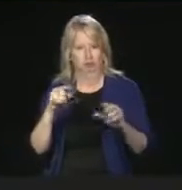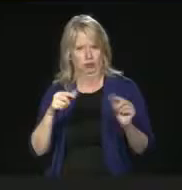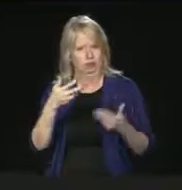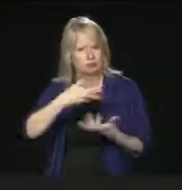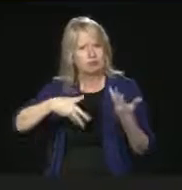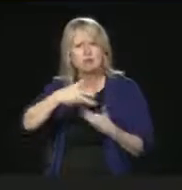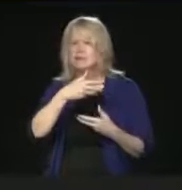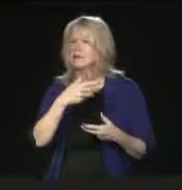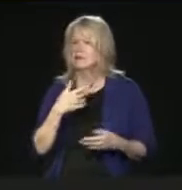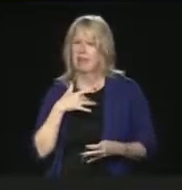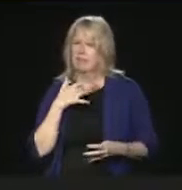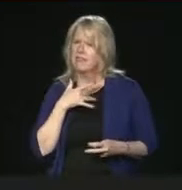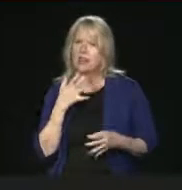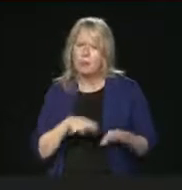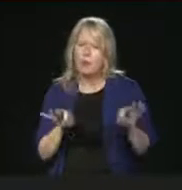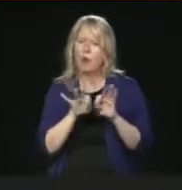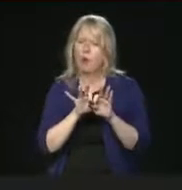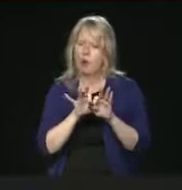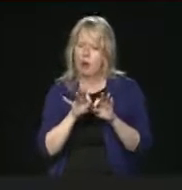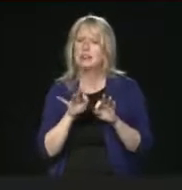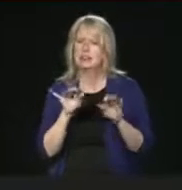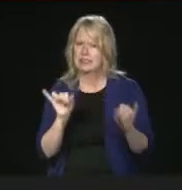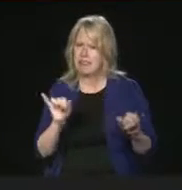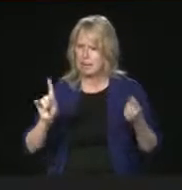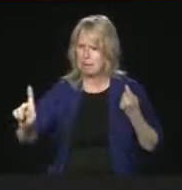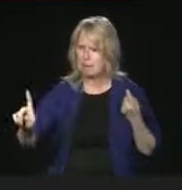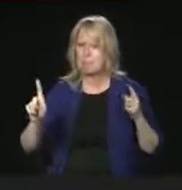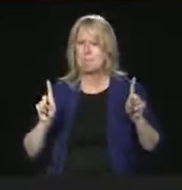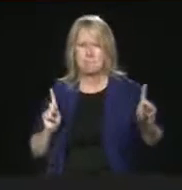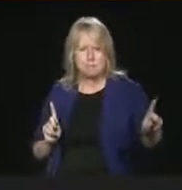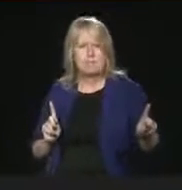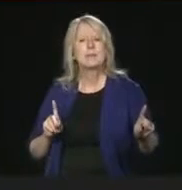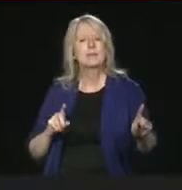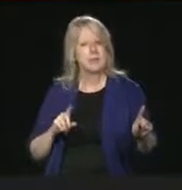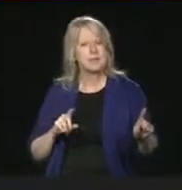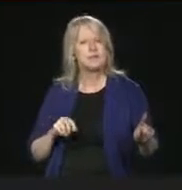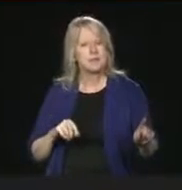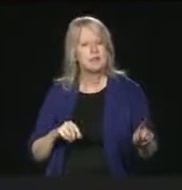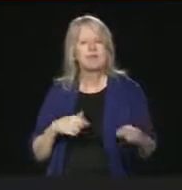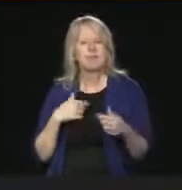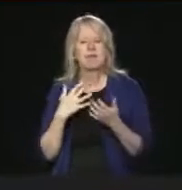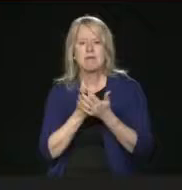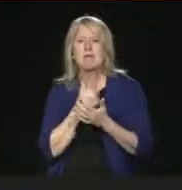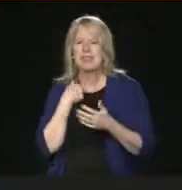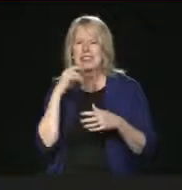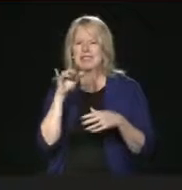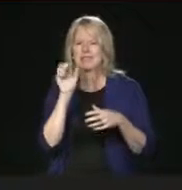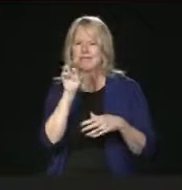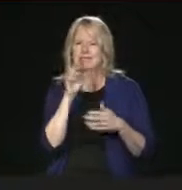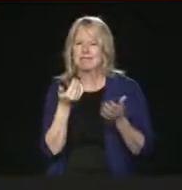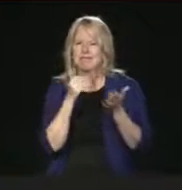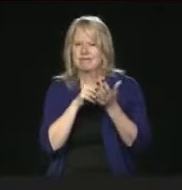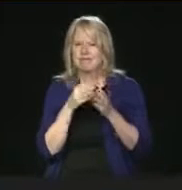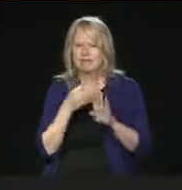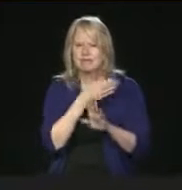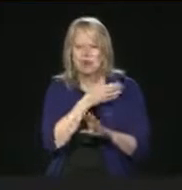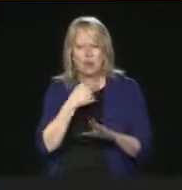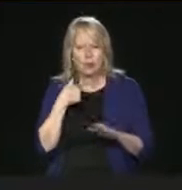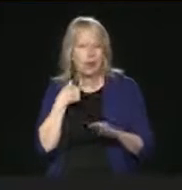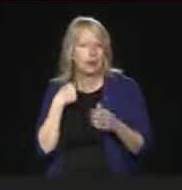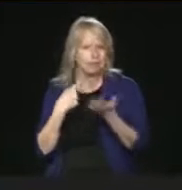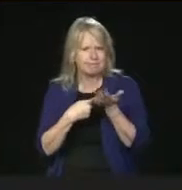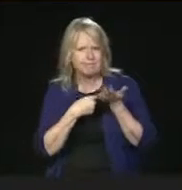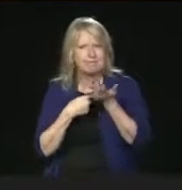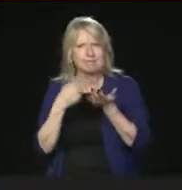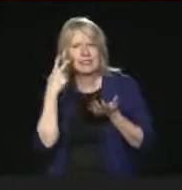to continue to keep our distance. As I said, we are looking at all the tools that may be needed to keep Canadians